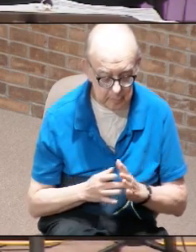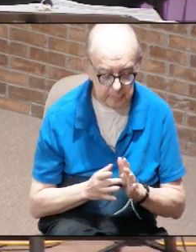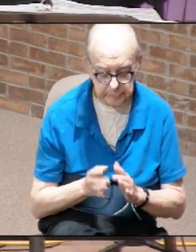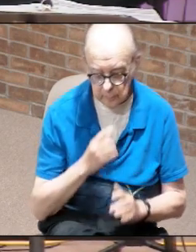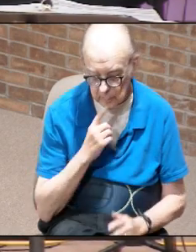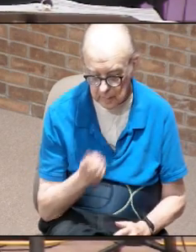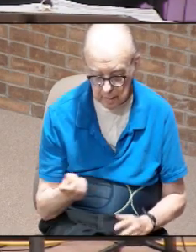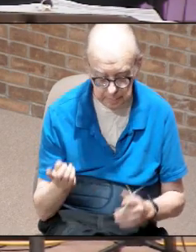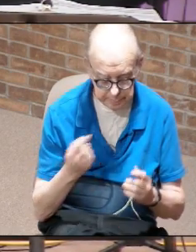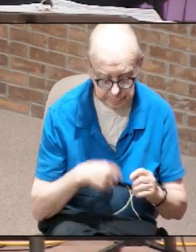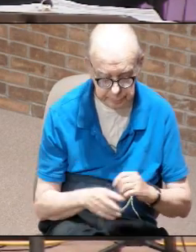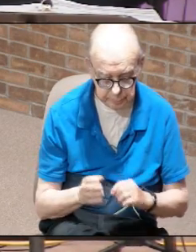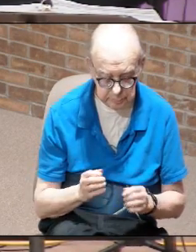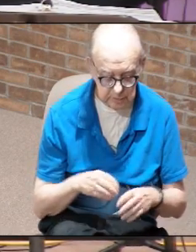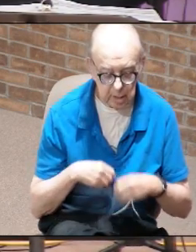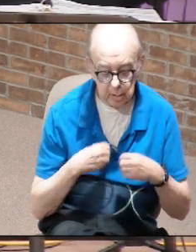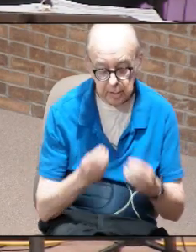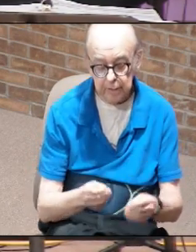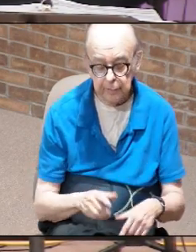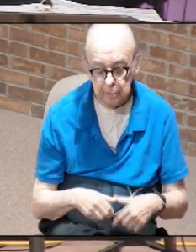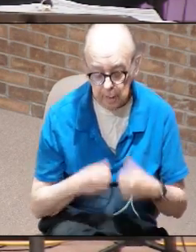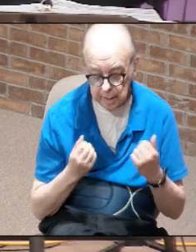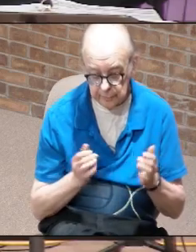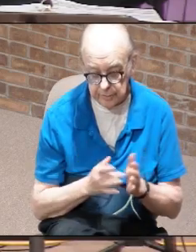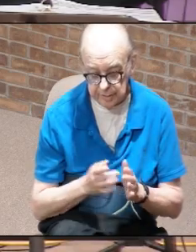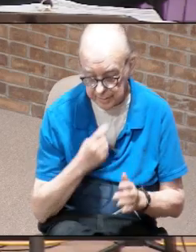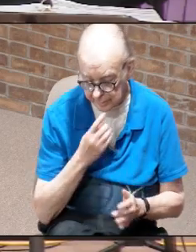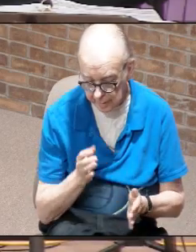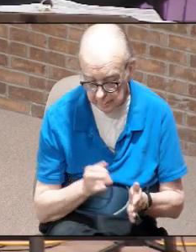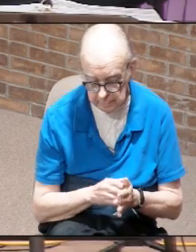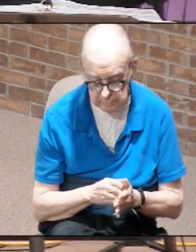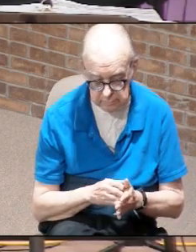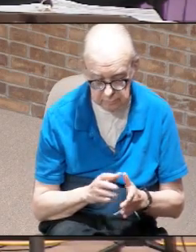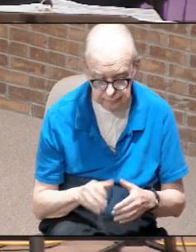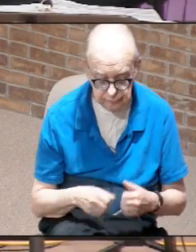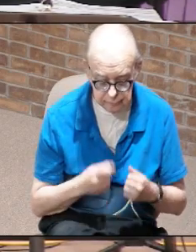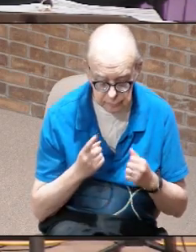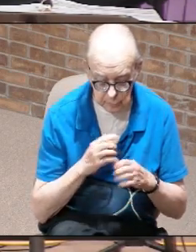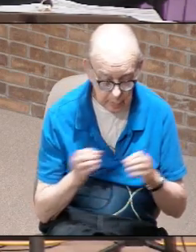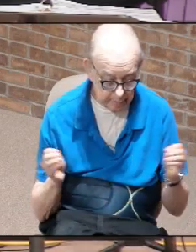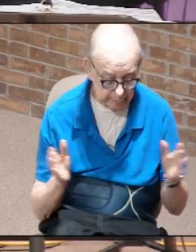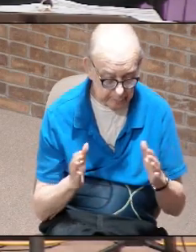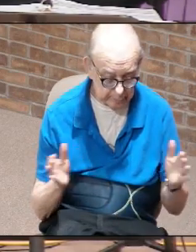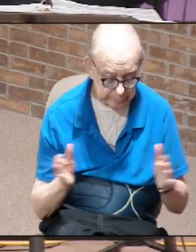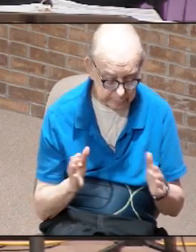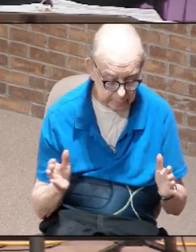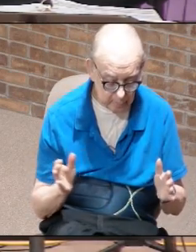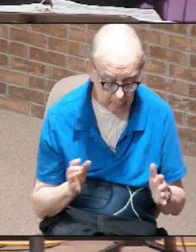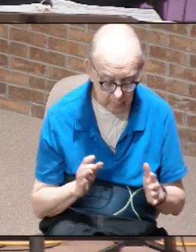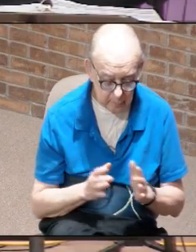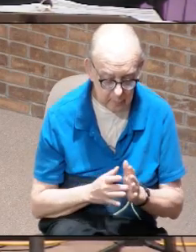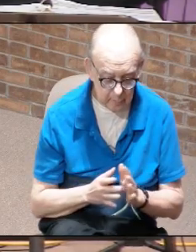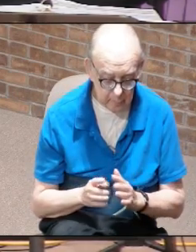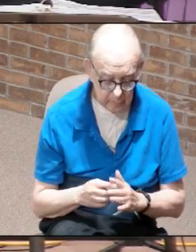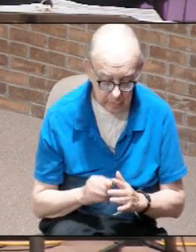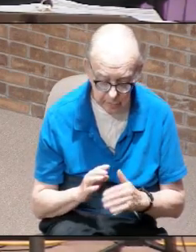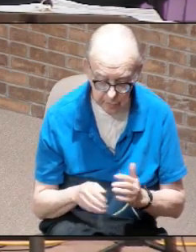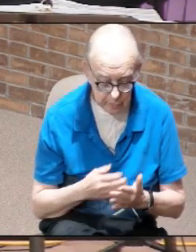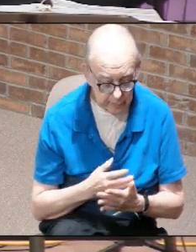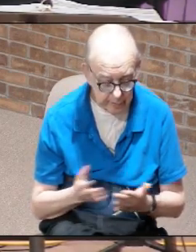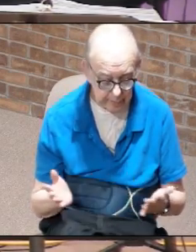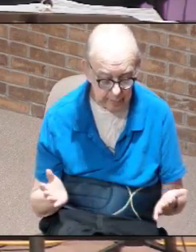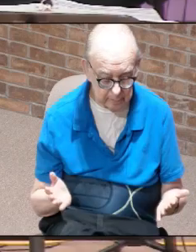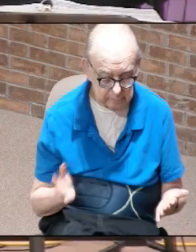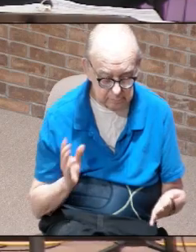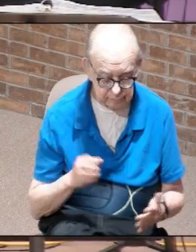Jesus said, "Come unto me and I will give you life." Life more abundantly. He's the source of all of this, and